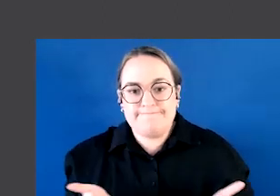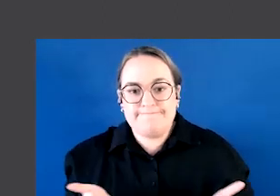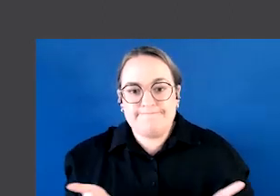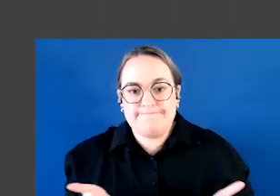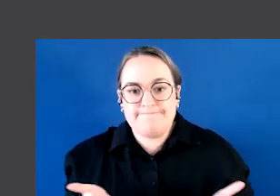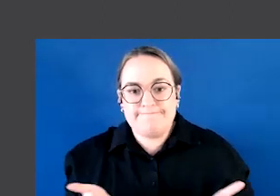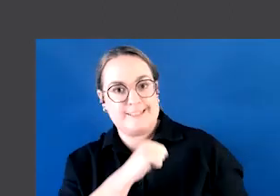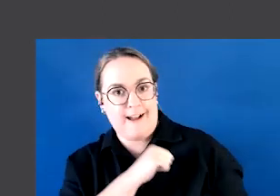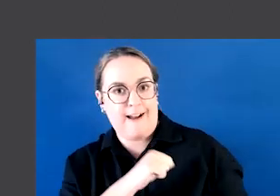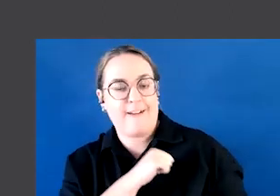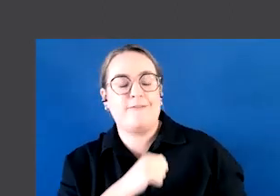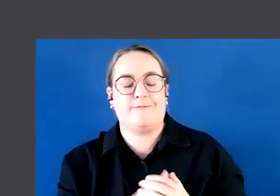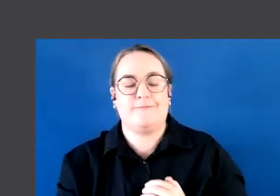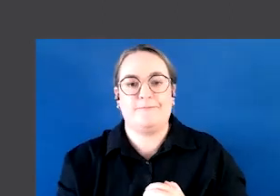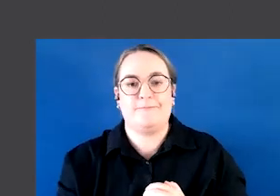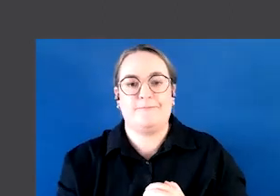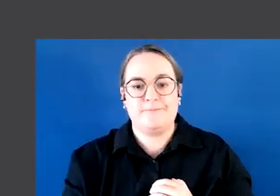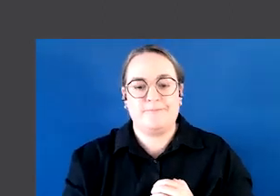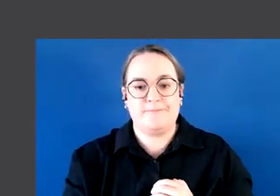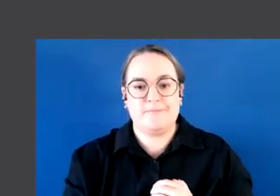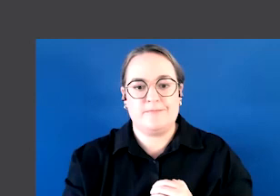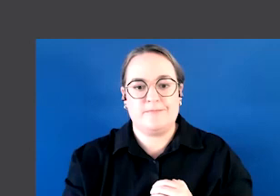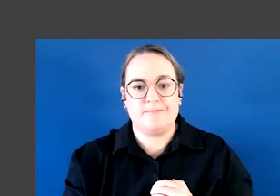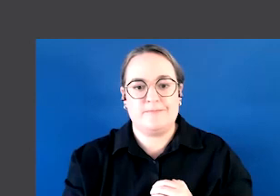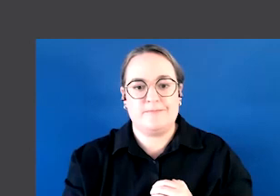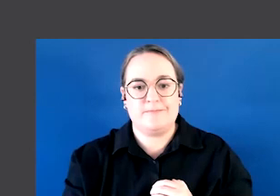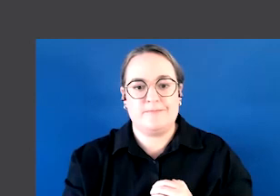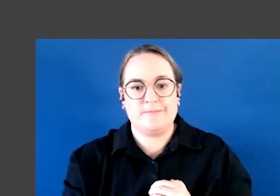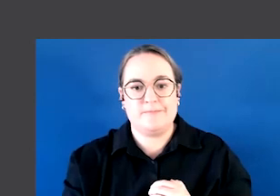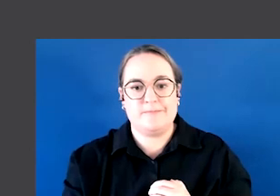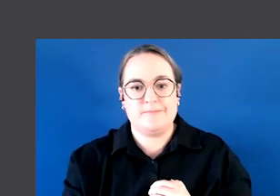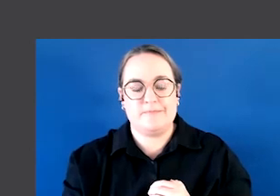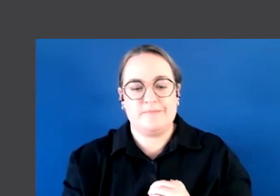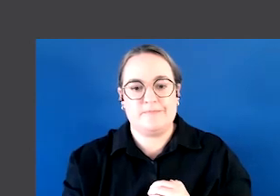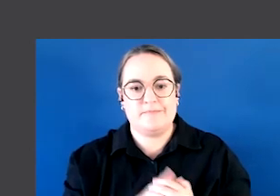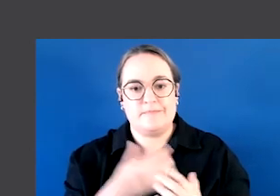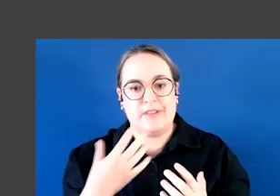staff reporting breaches as part of our anti-corruption stance.